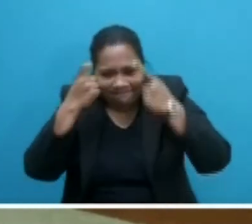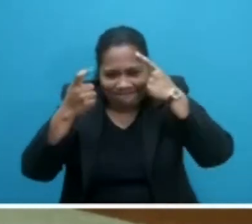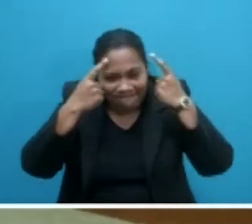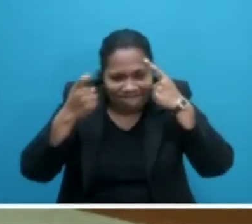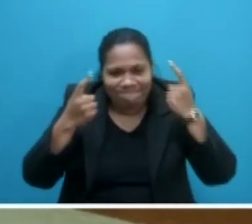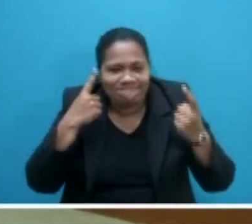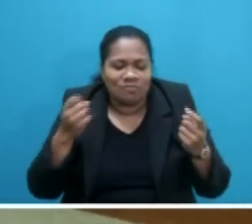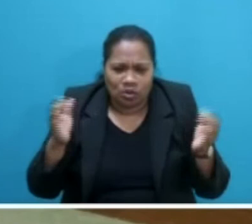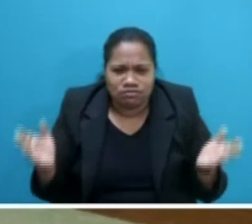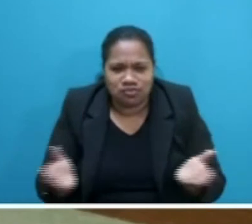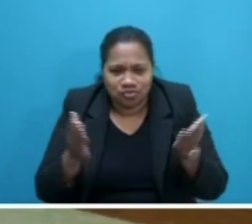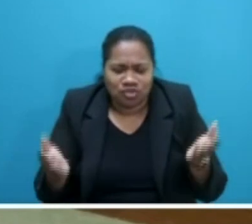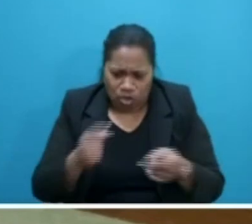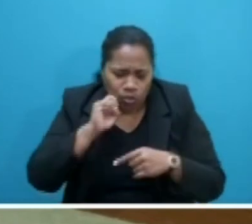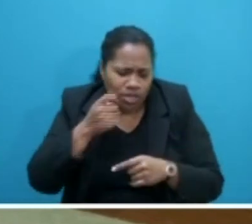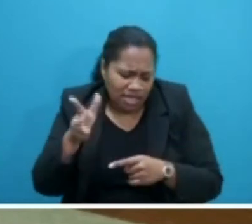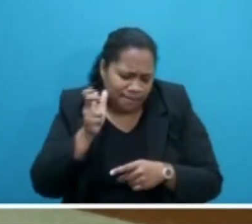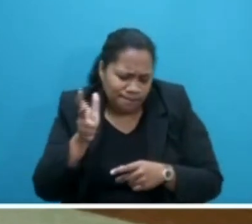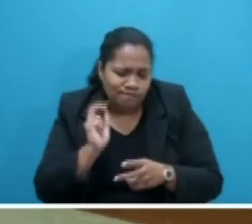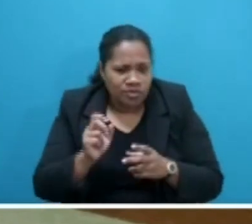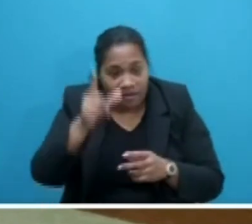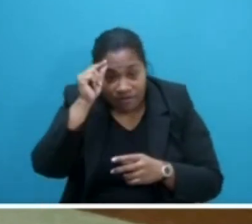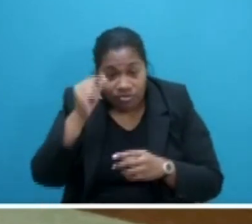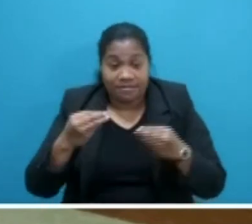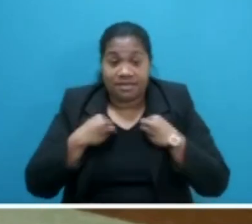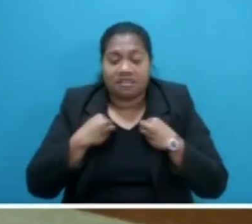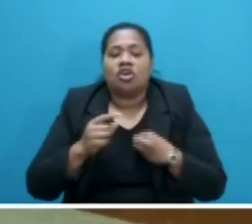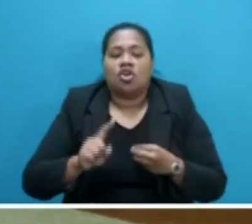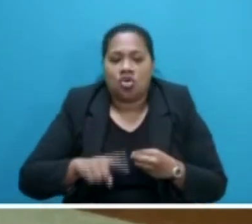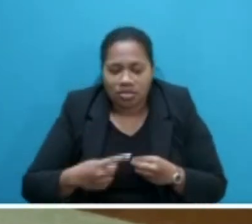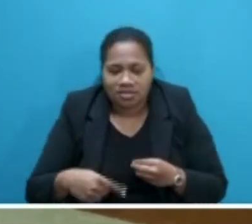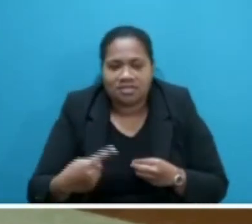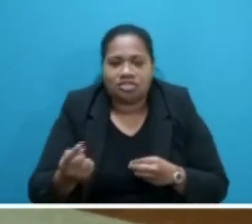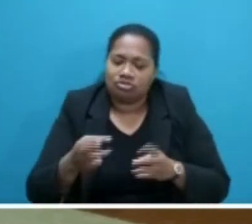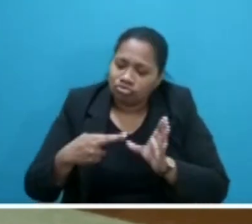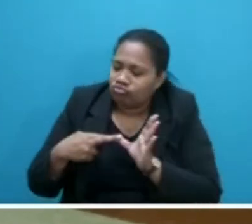We're going to listen to Fijian business and continue to respond with reforms